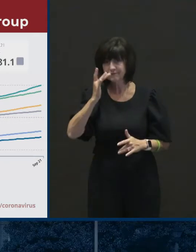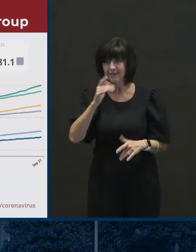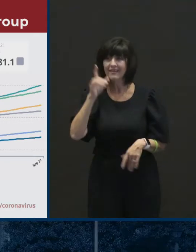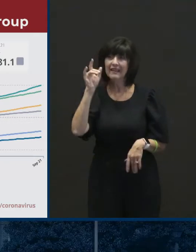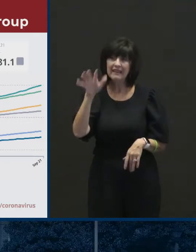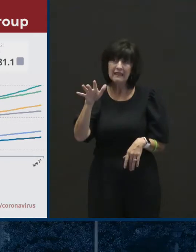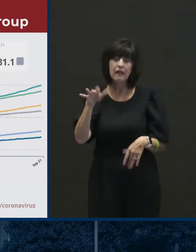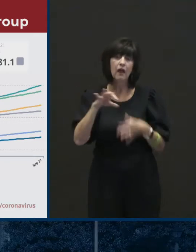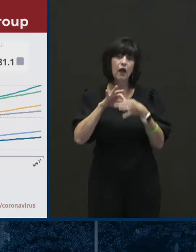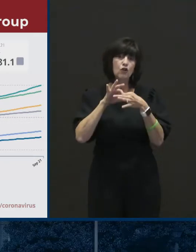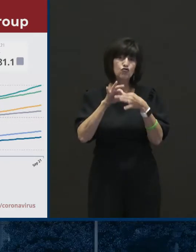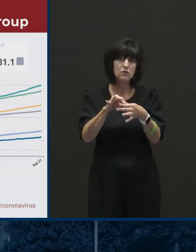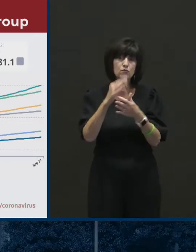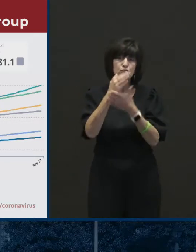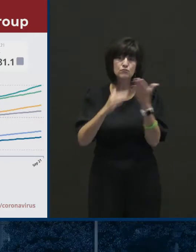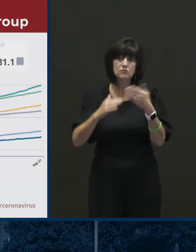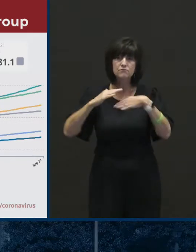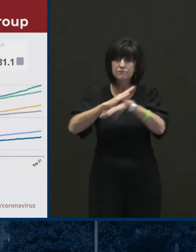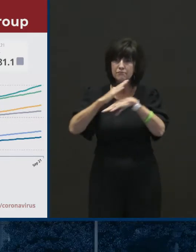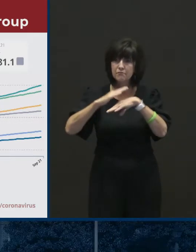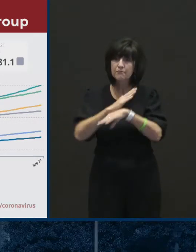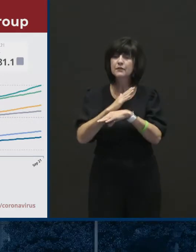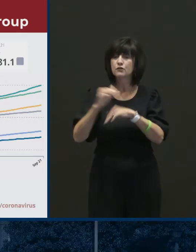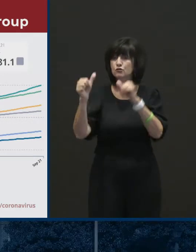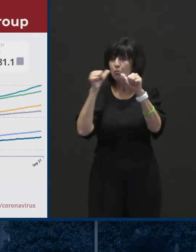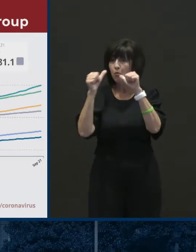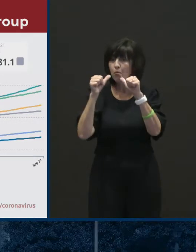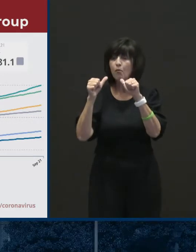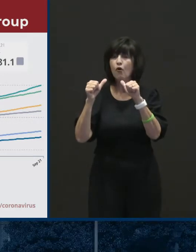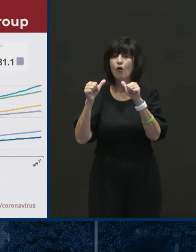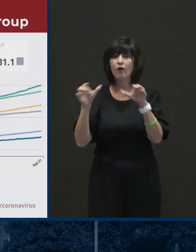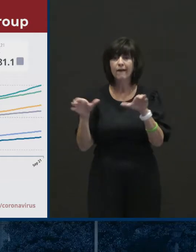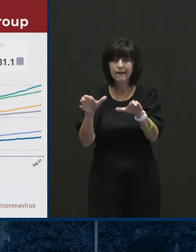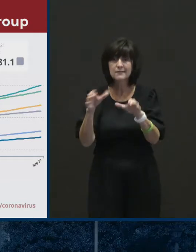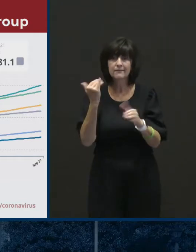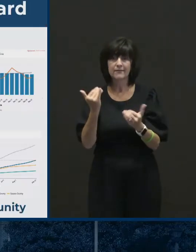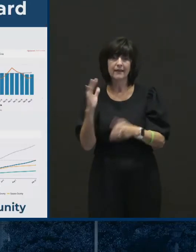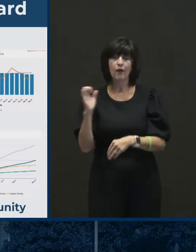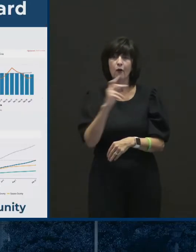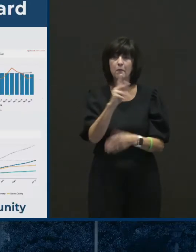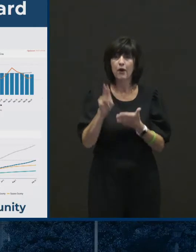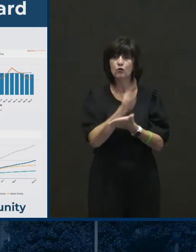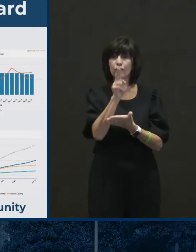bar and restaurant activity, the return to campus, and